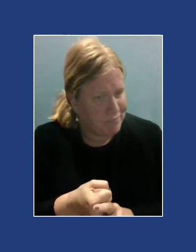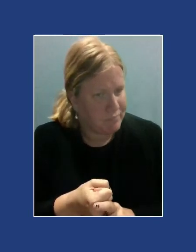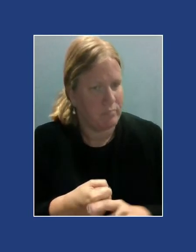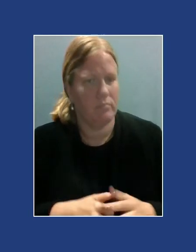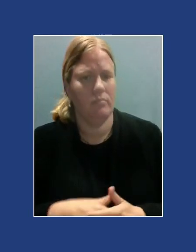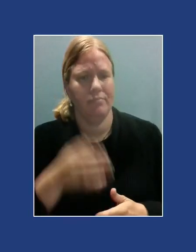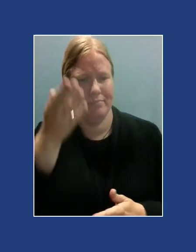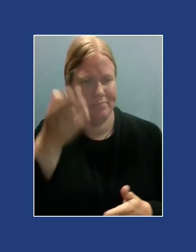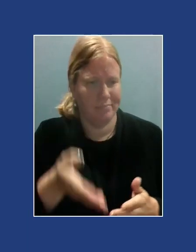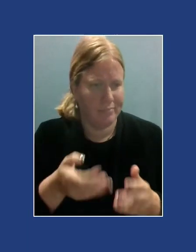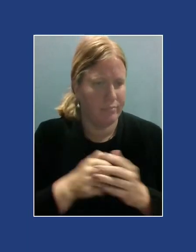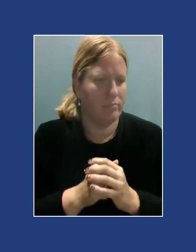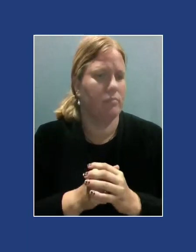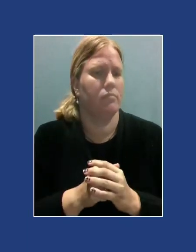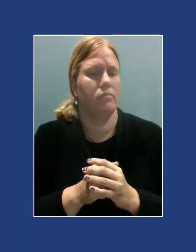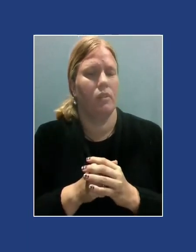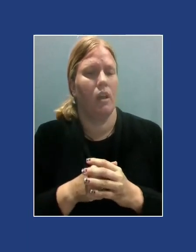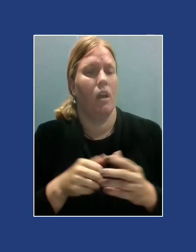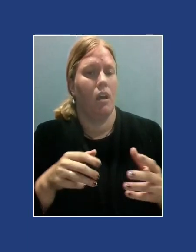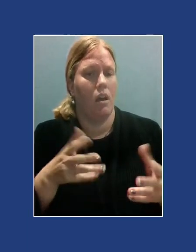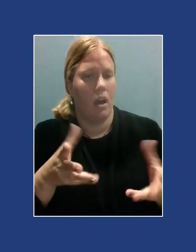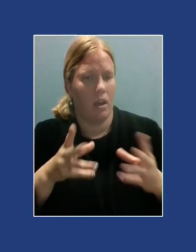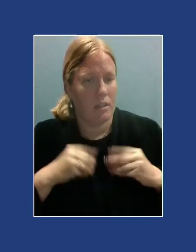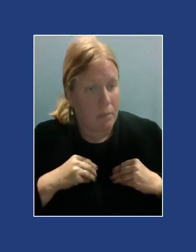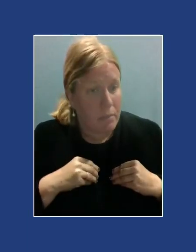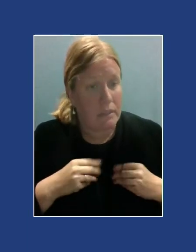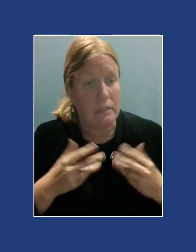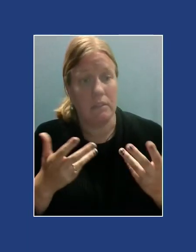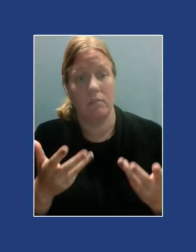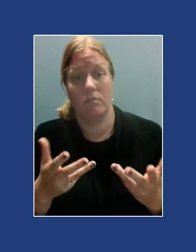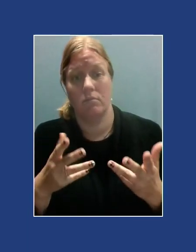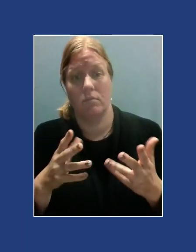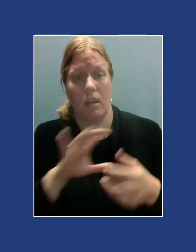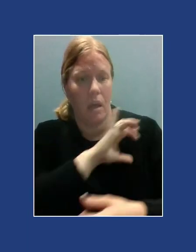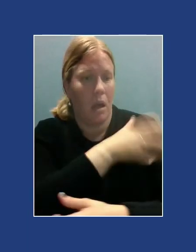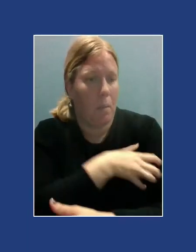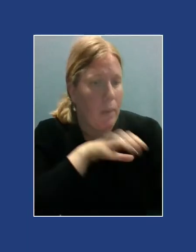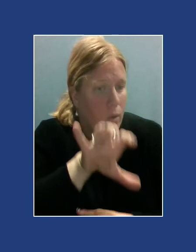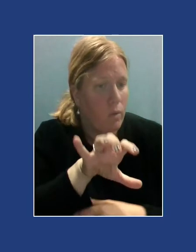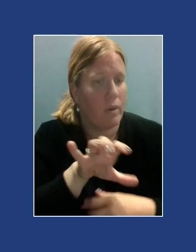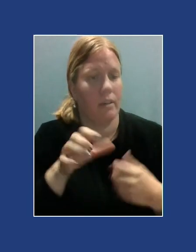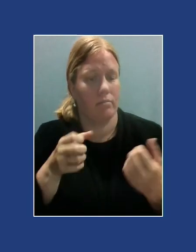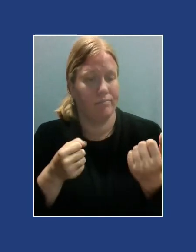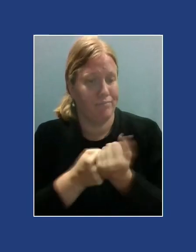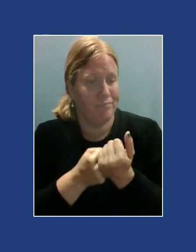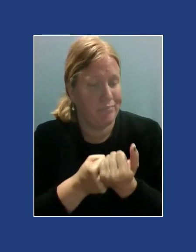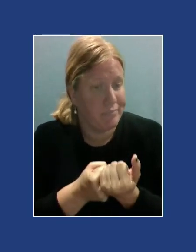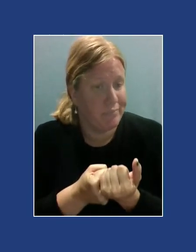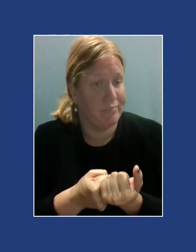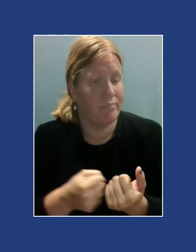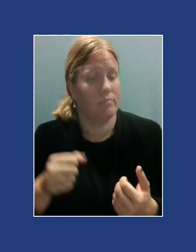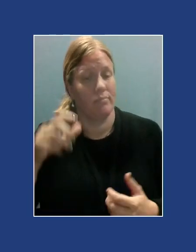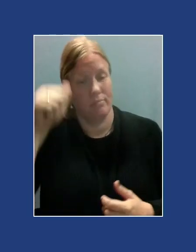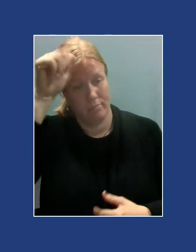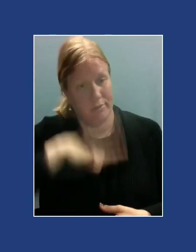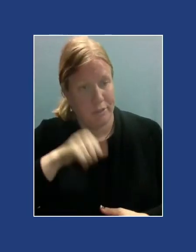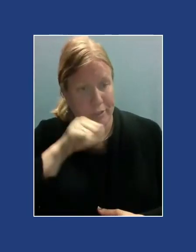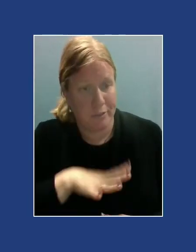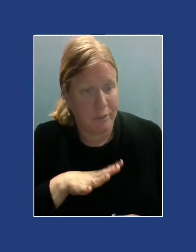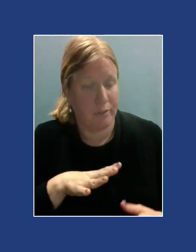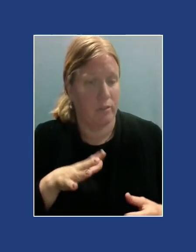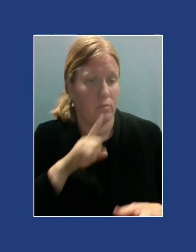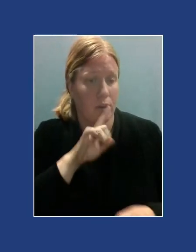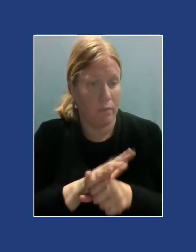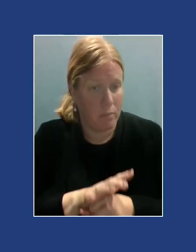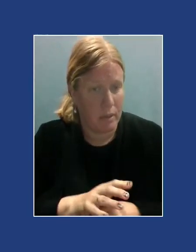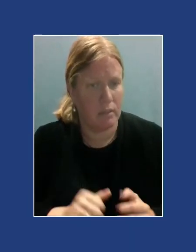awareness, regulation, and self-acceptance, empowering assertive communication in healthcare and in life, restructuring some of the minority